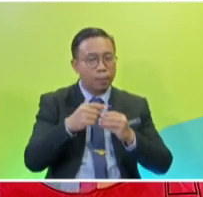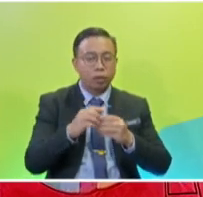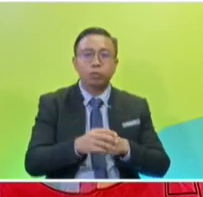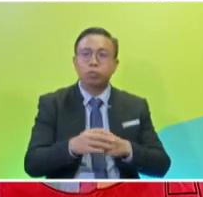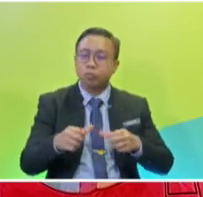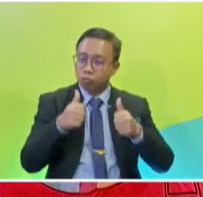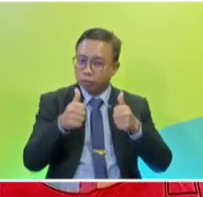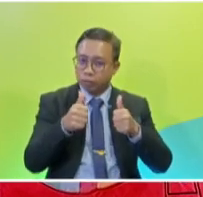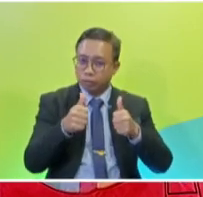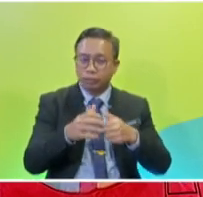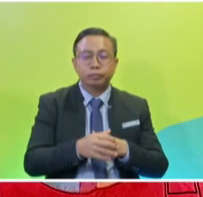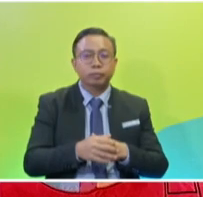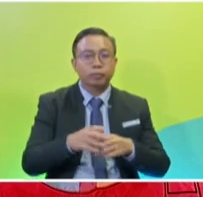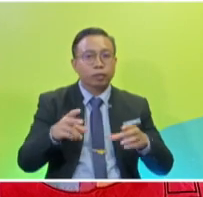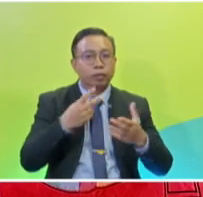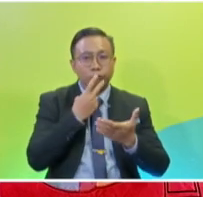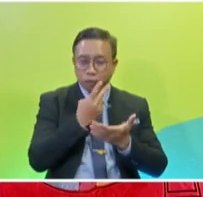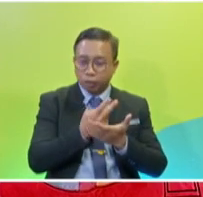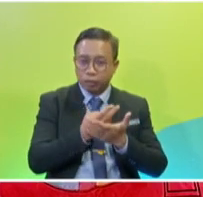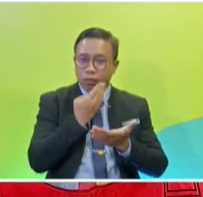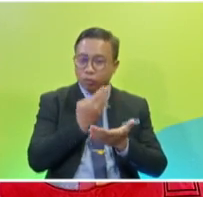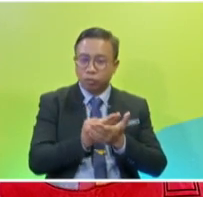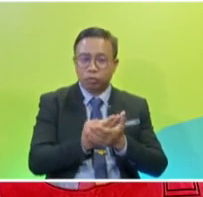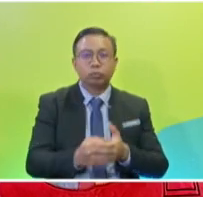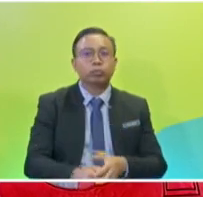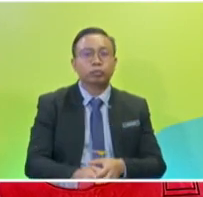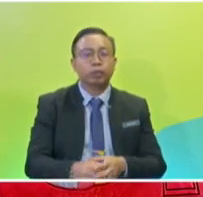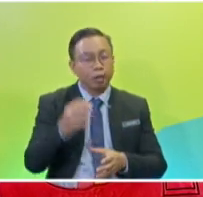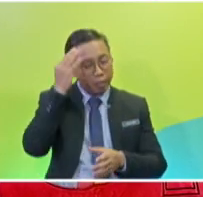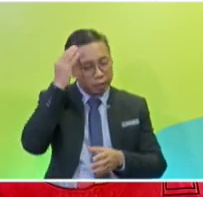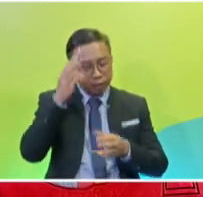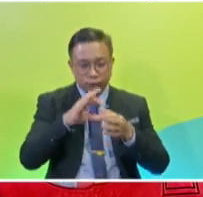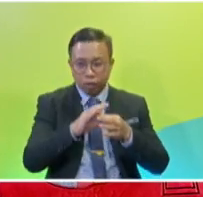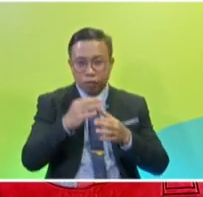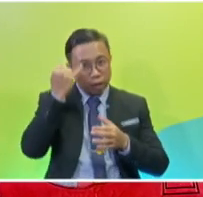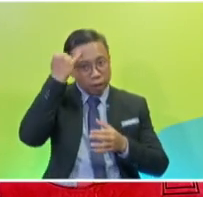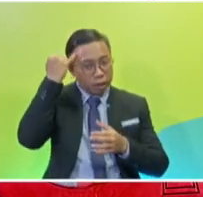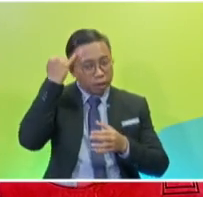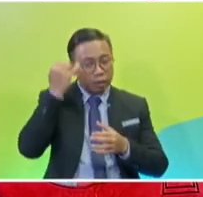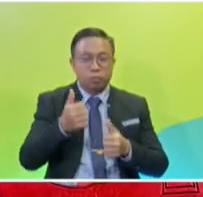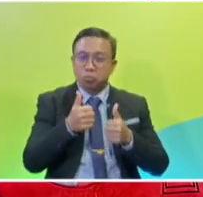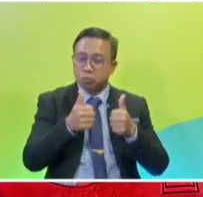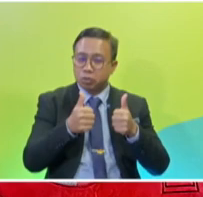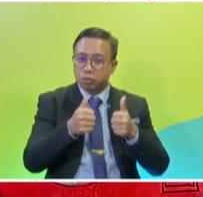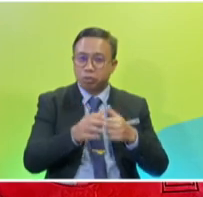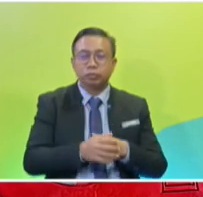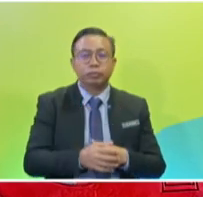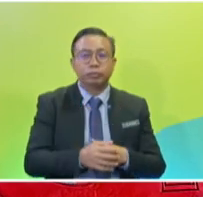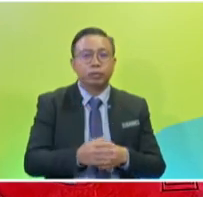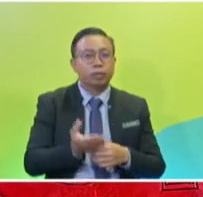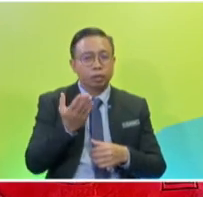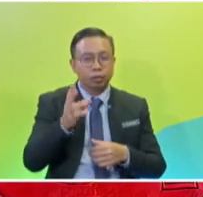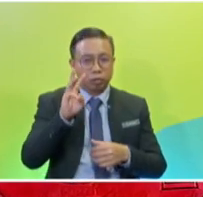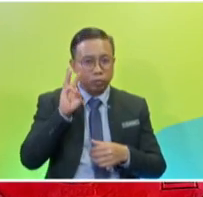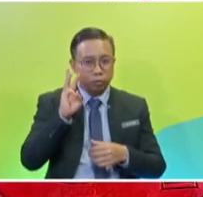well and they put effort to struggle thinking of the ideas. They were amazing. And of course, they will have